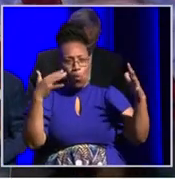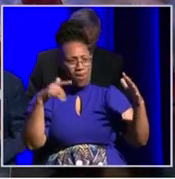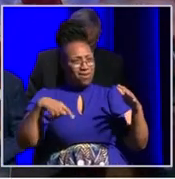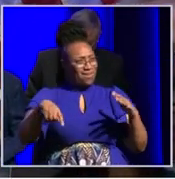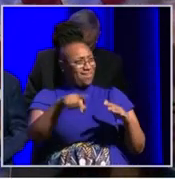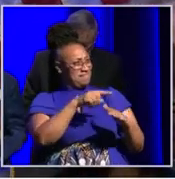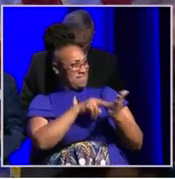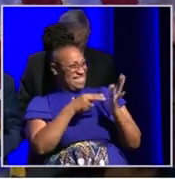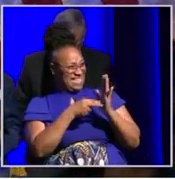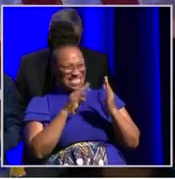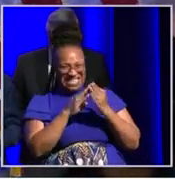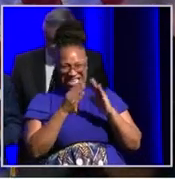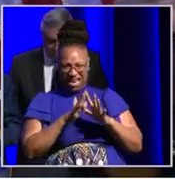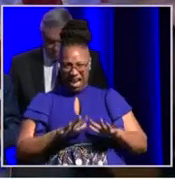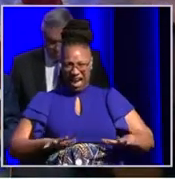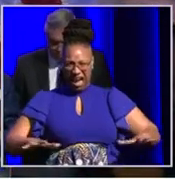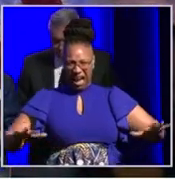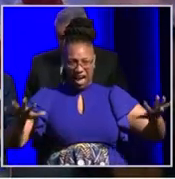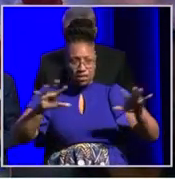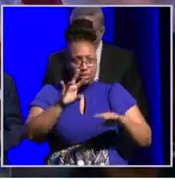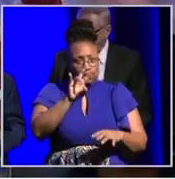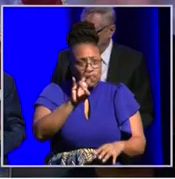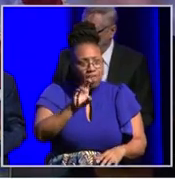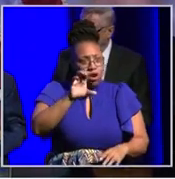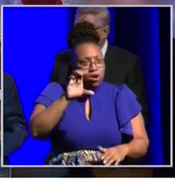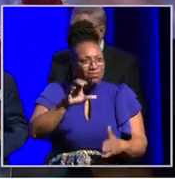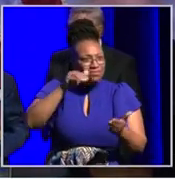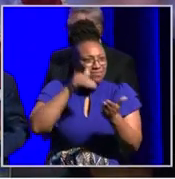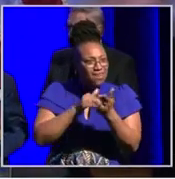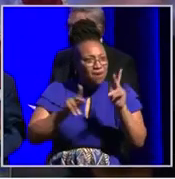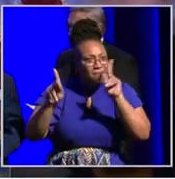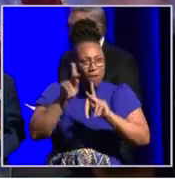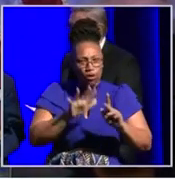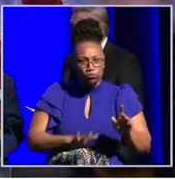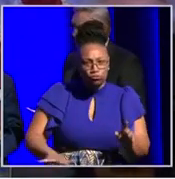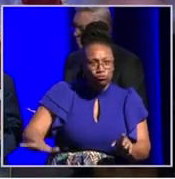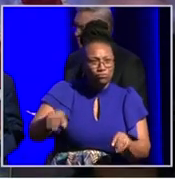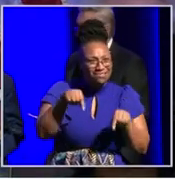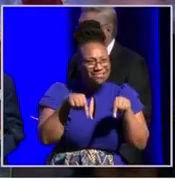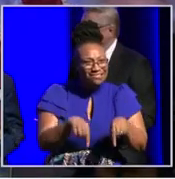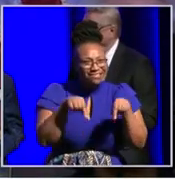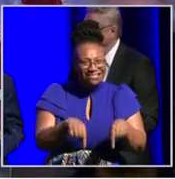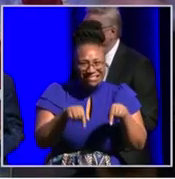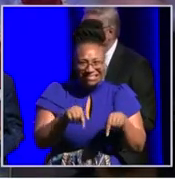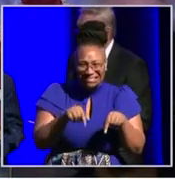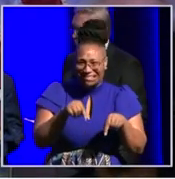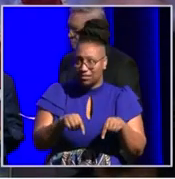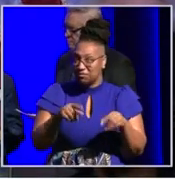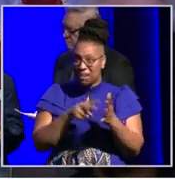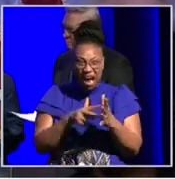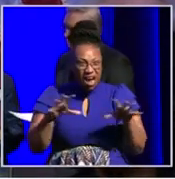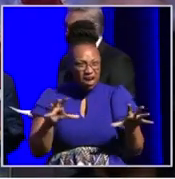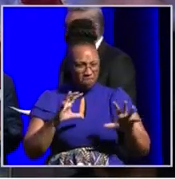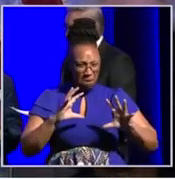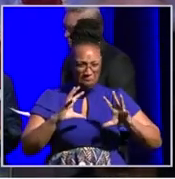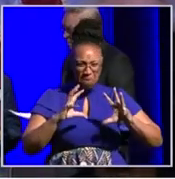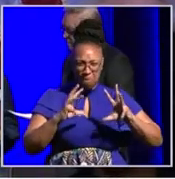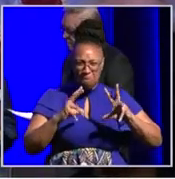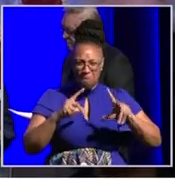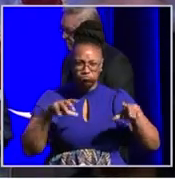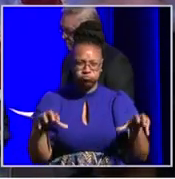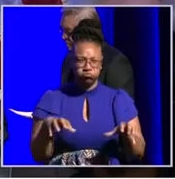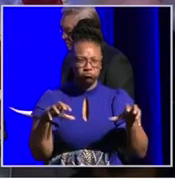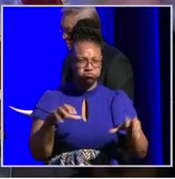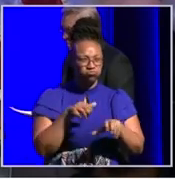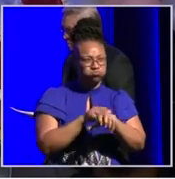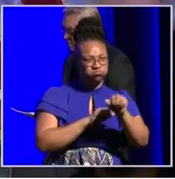700,000 residents, and all the workers across our city that make us tick. Finally, President Barack Obama